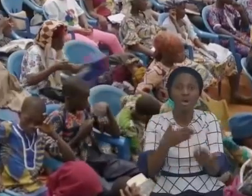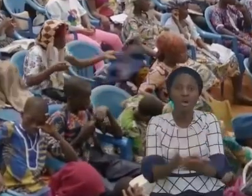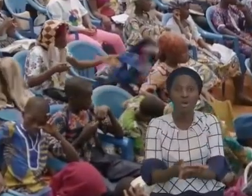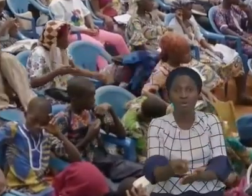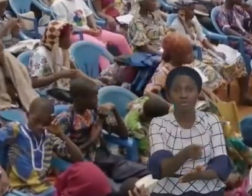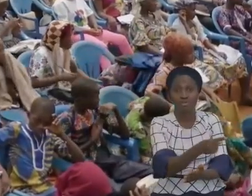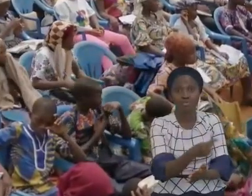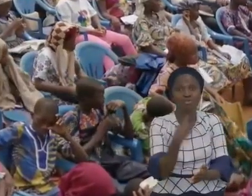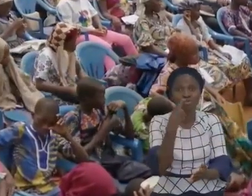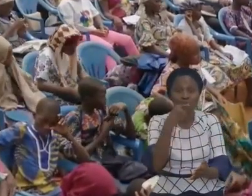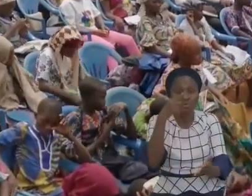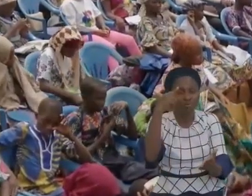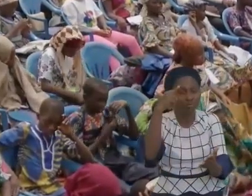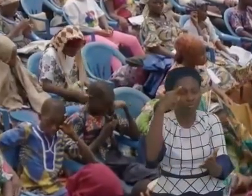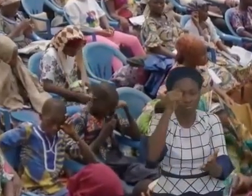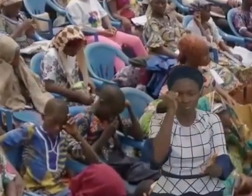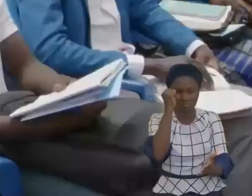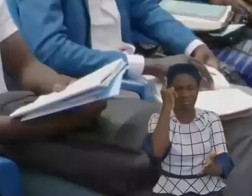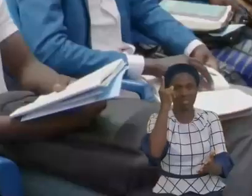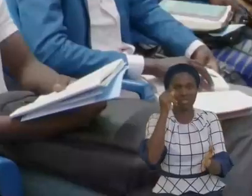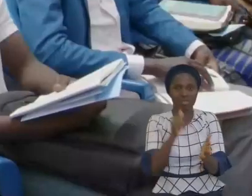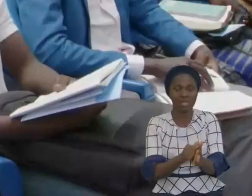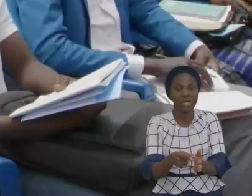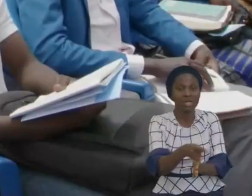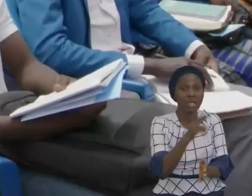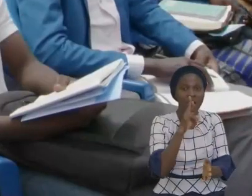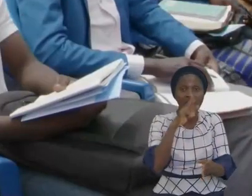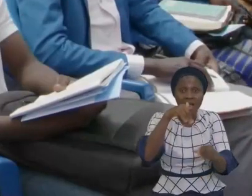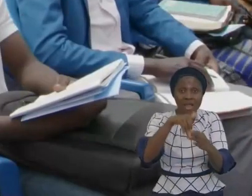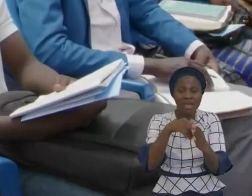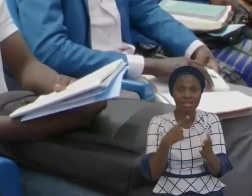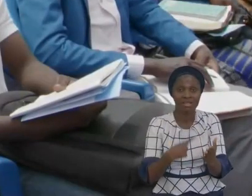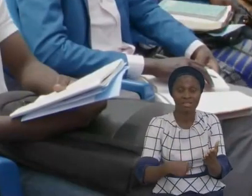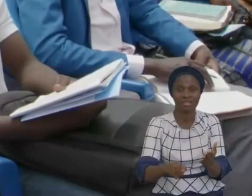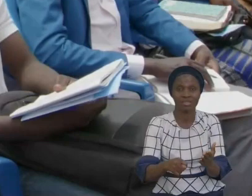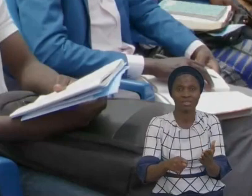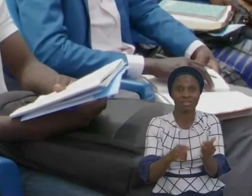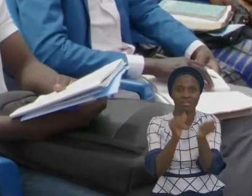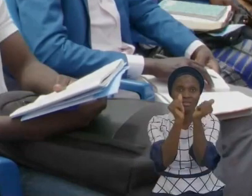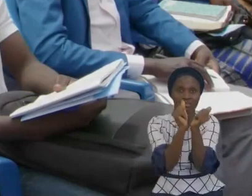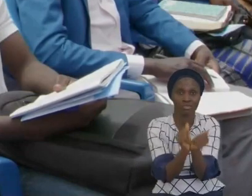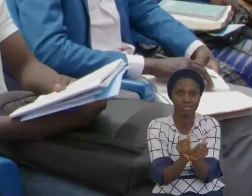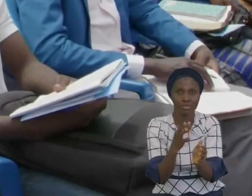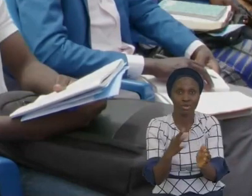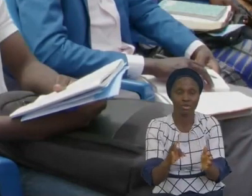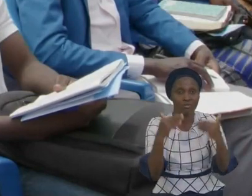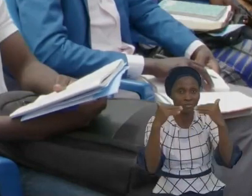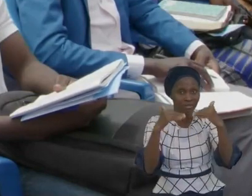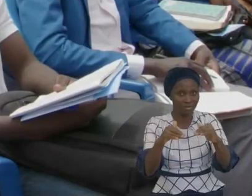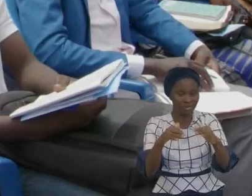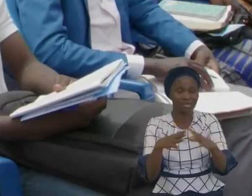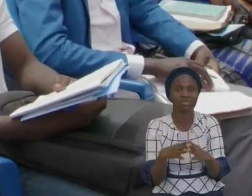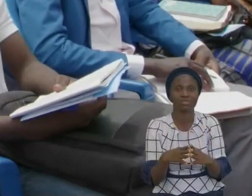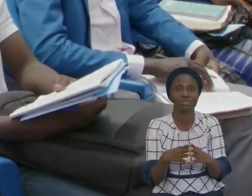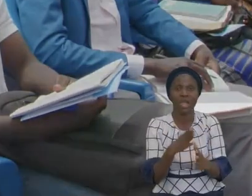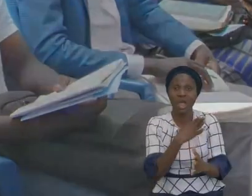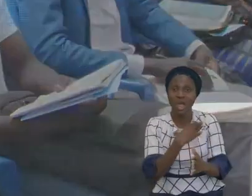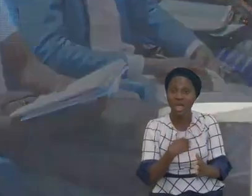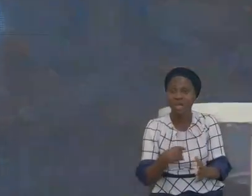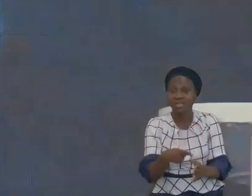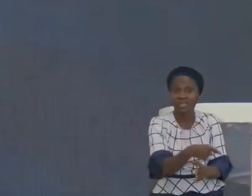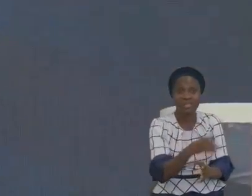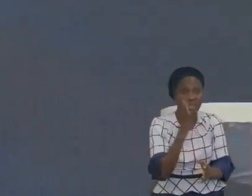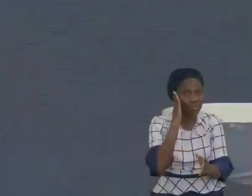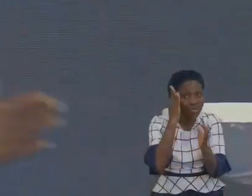of limitation, and they will make up their mind and decide, and they will come